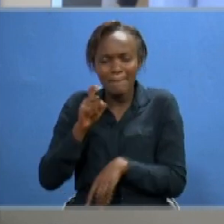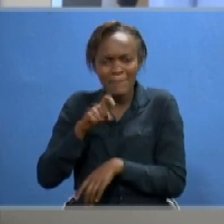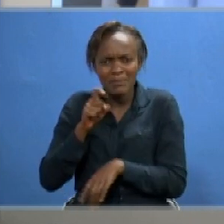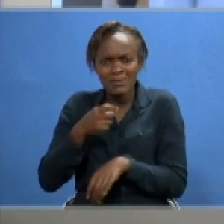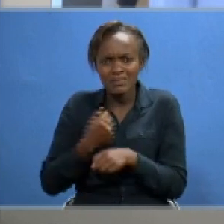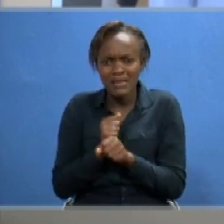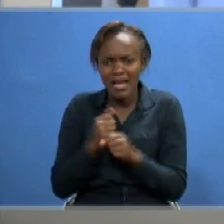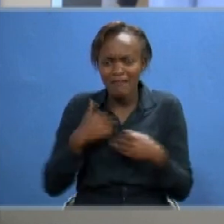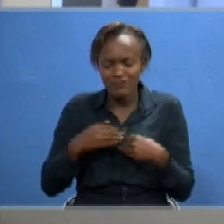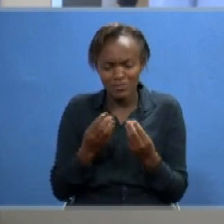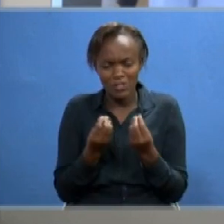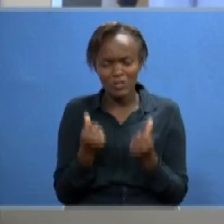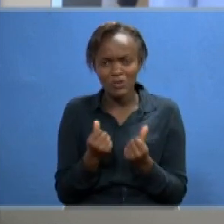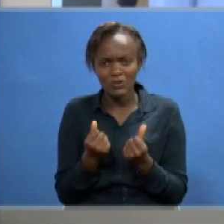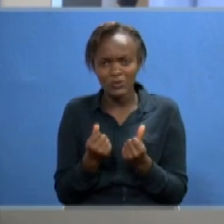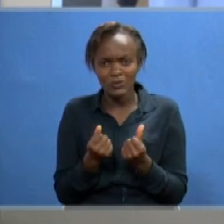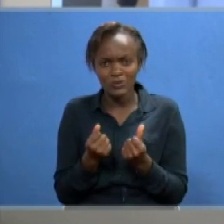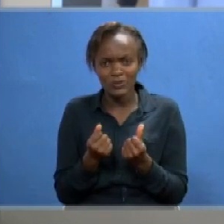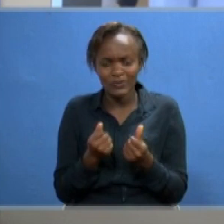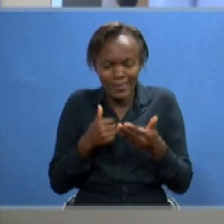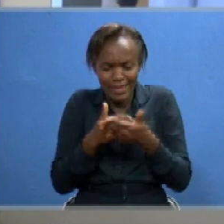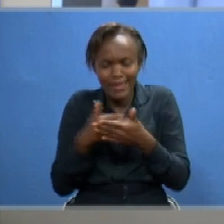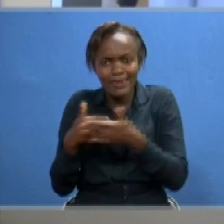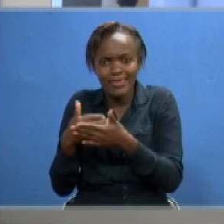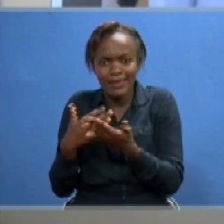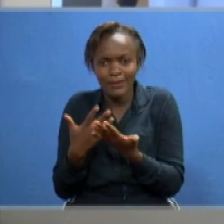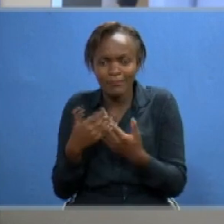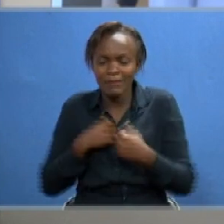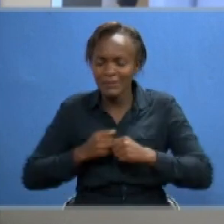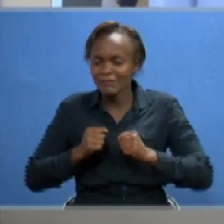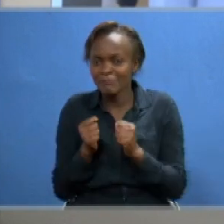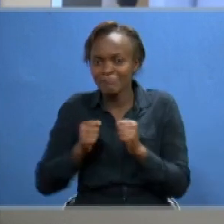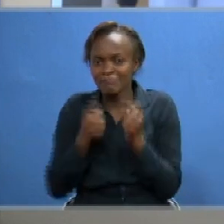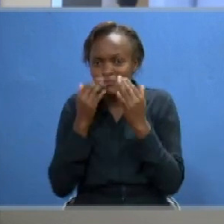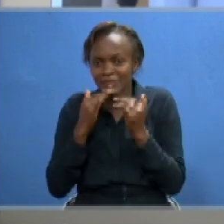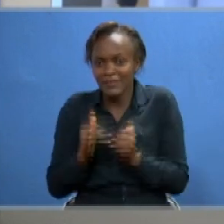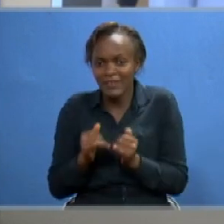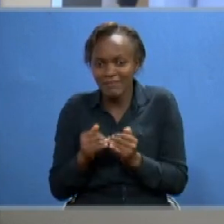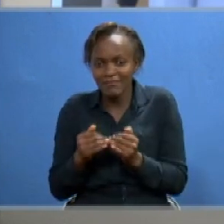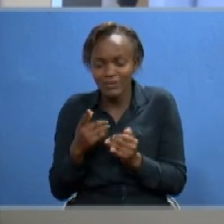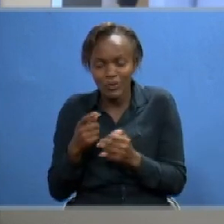and find solutions from within. So I'm quite happy with this because